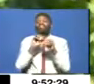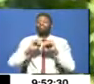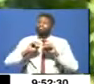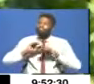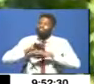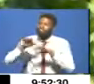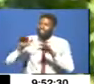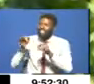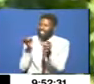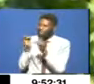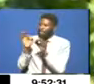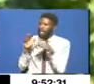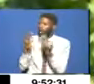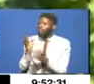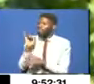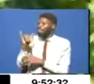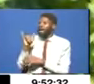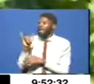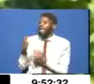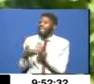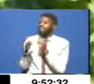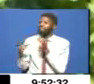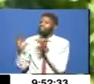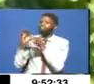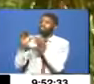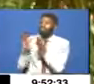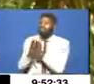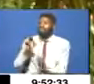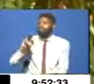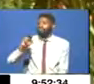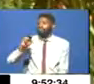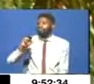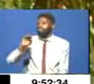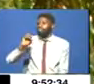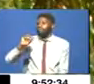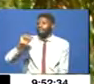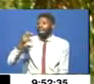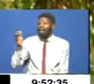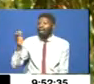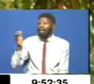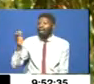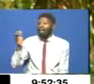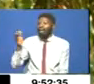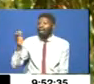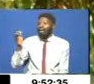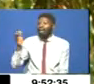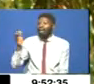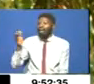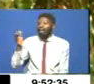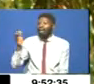about how that connected to the Noah Wekesa, the farmer that we see today.